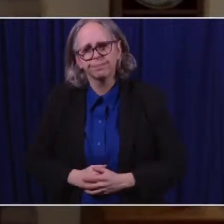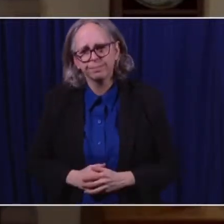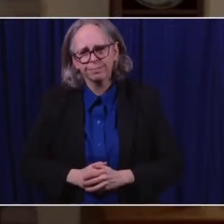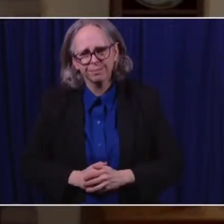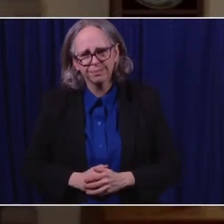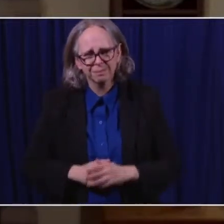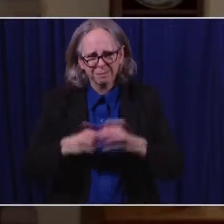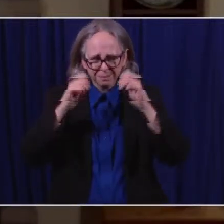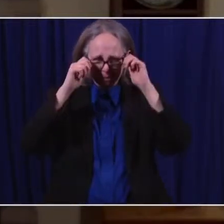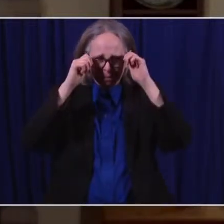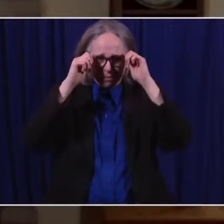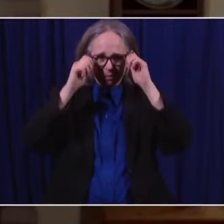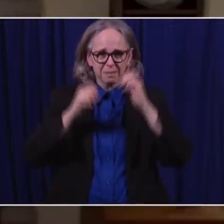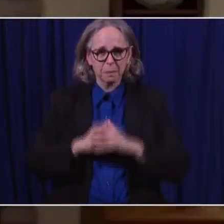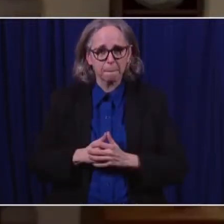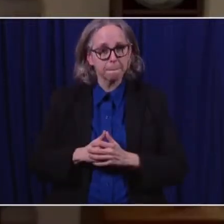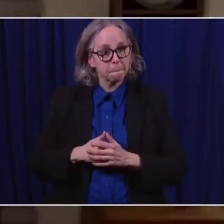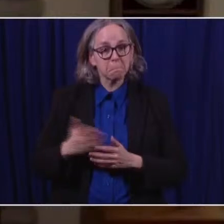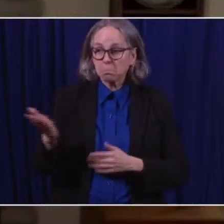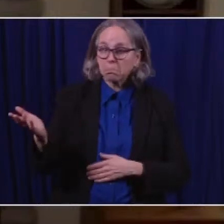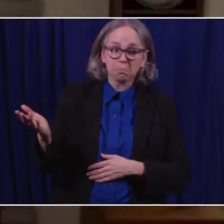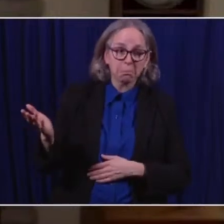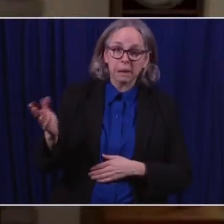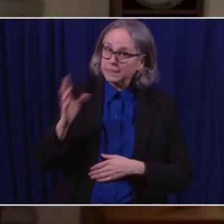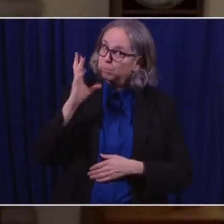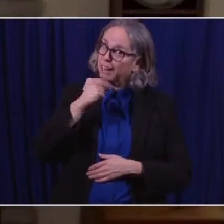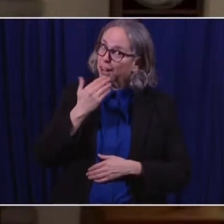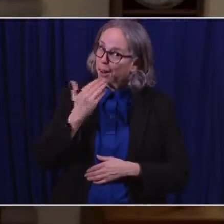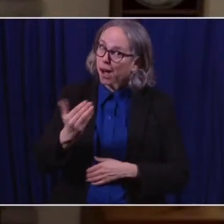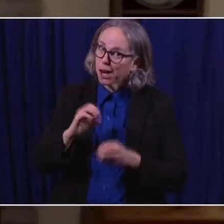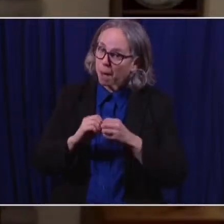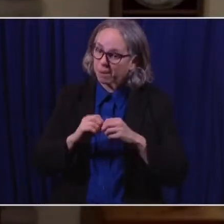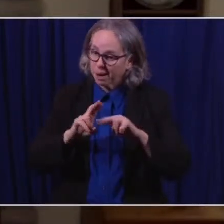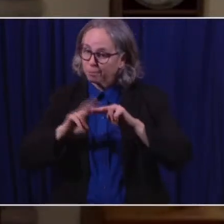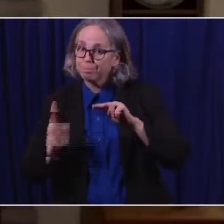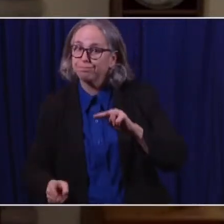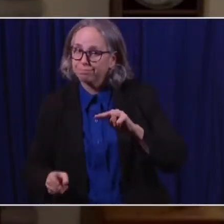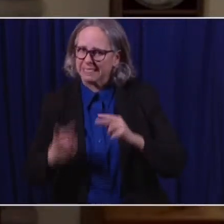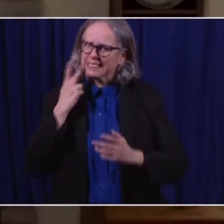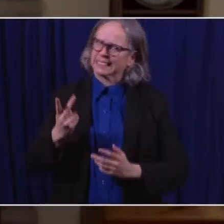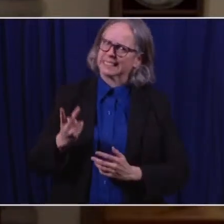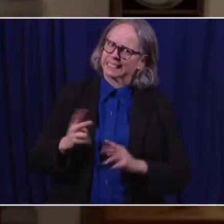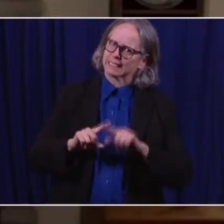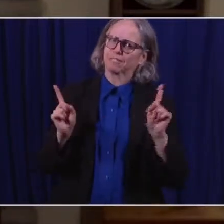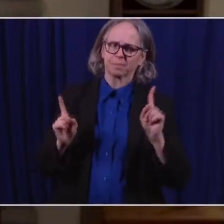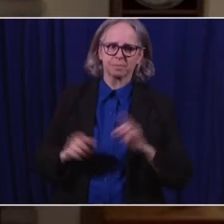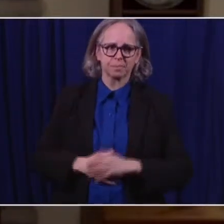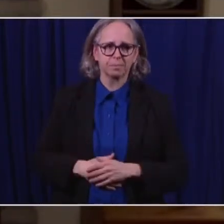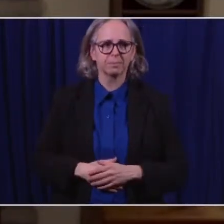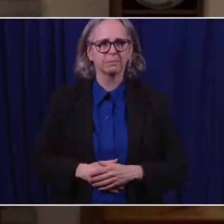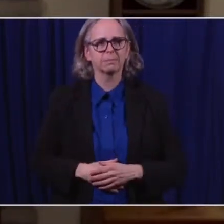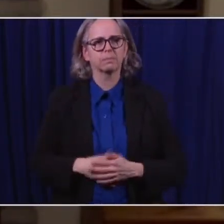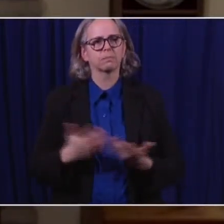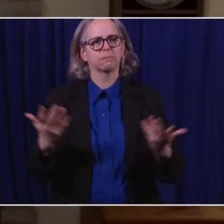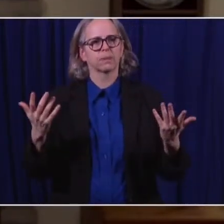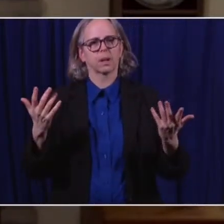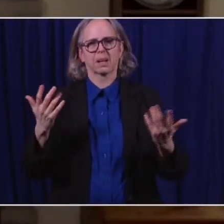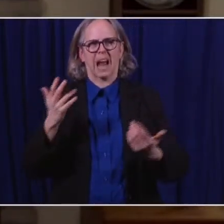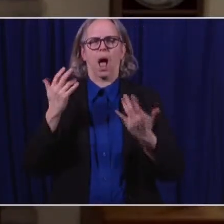has been a pretty good number. Let's go to our hospital situation. Eric, if you have that slide yet.